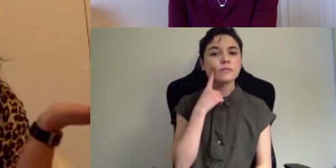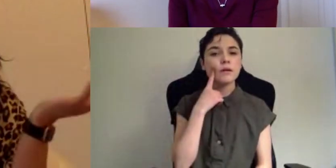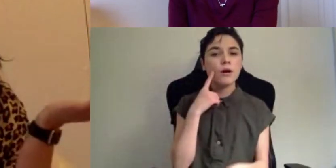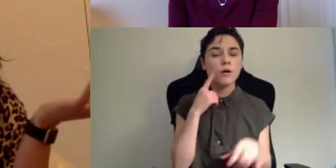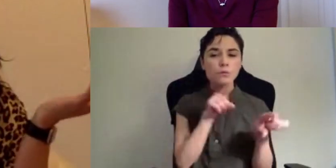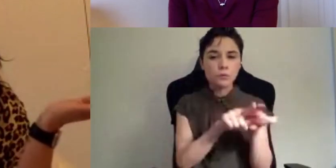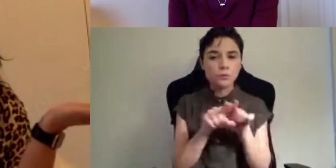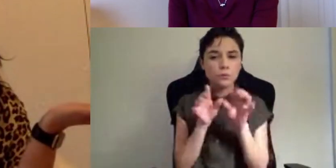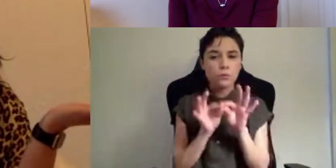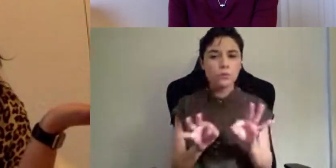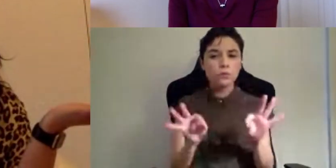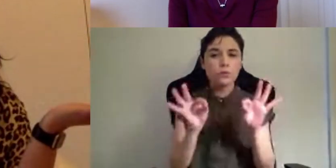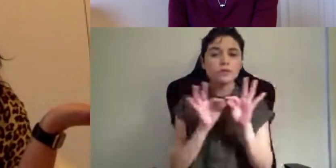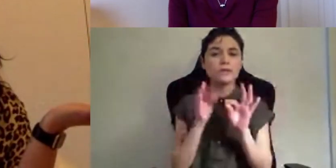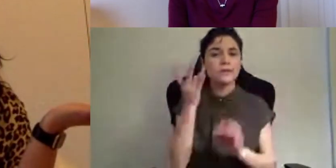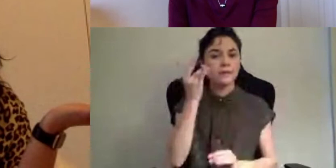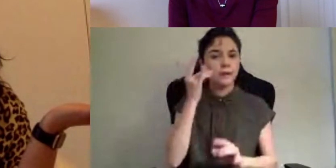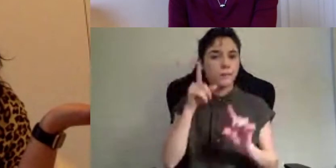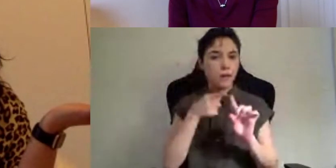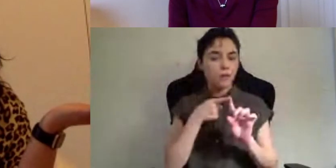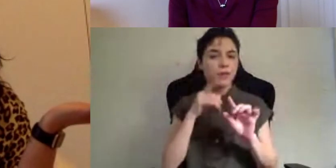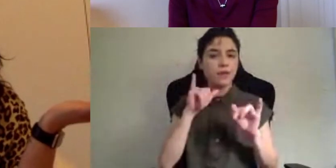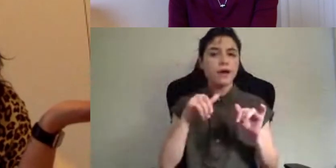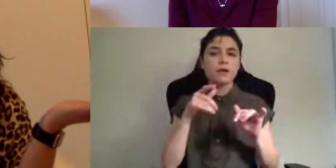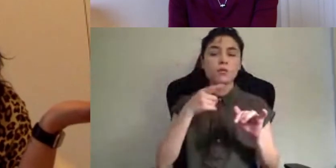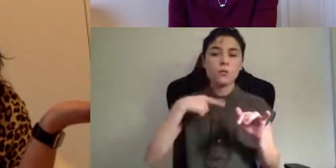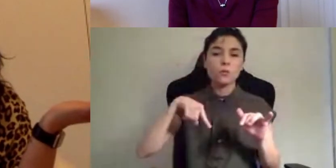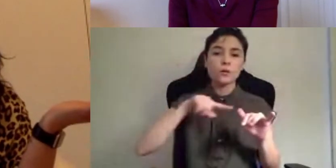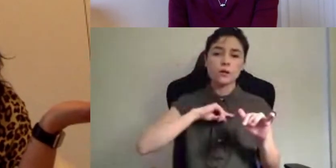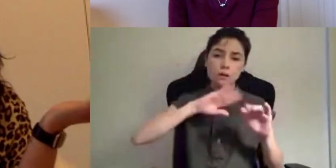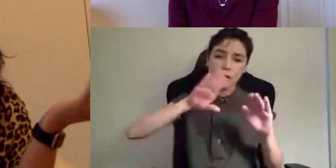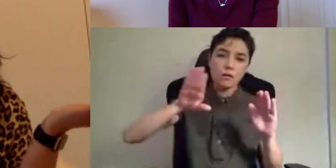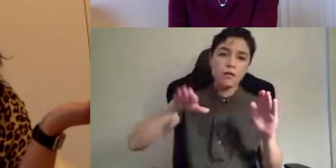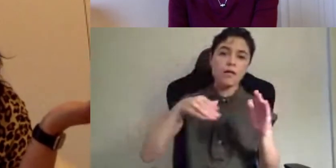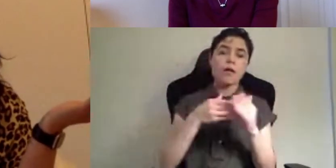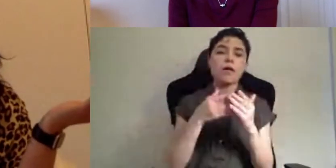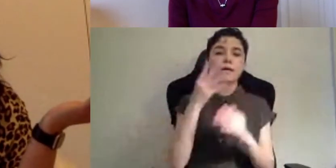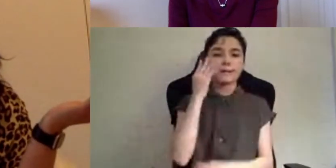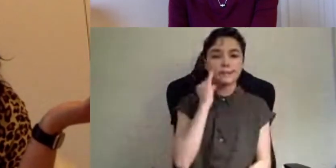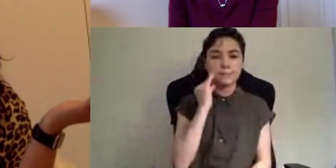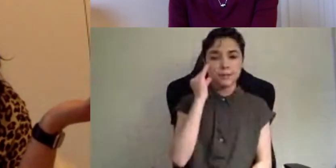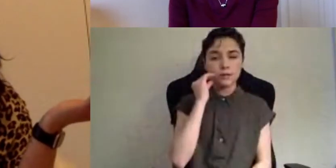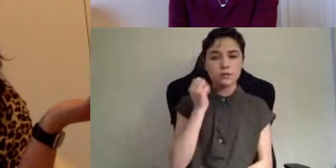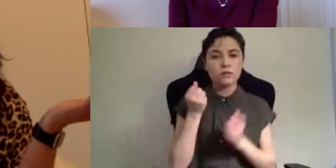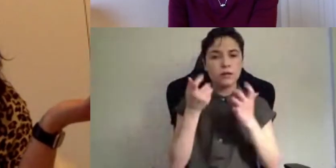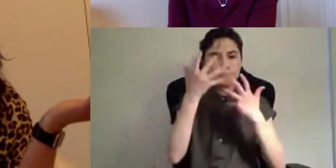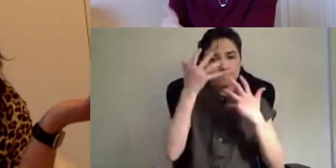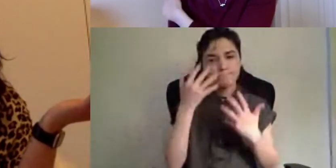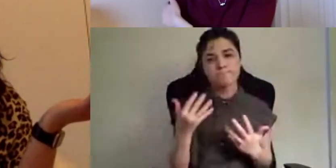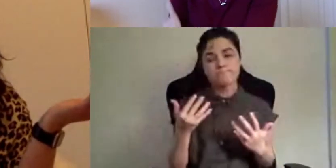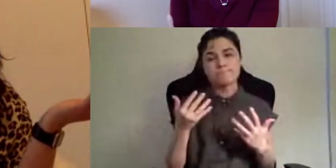we're in so much grief collectively and